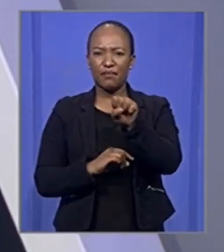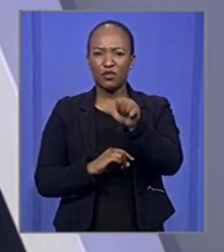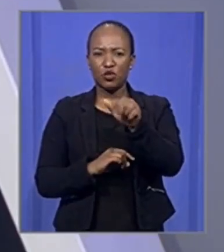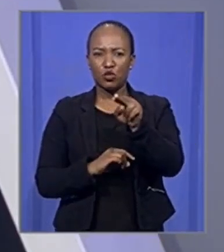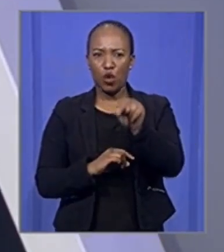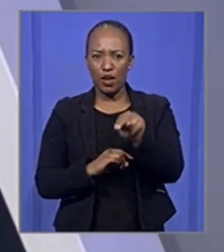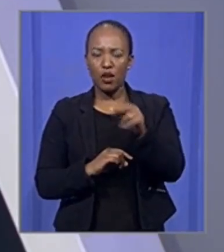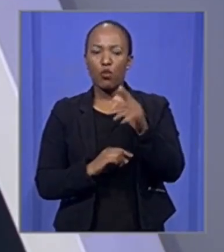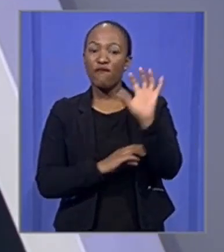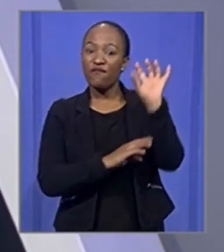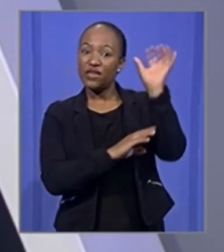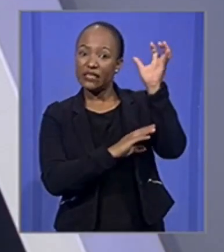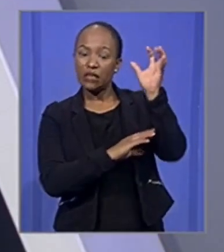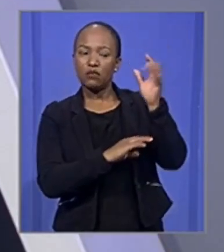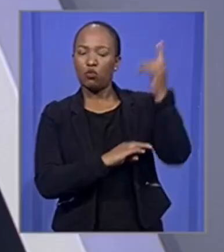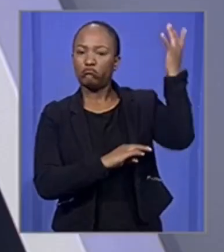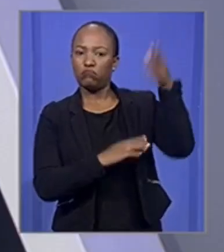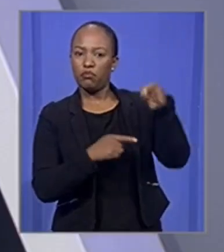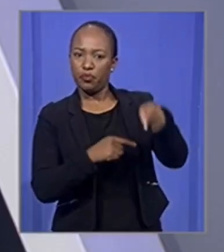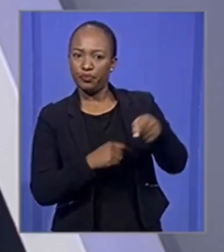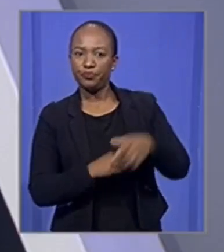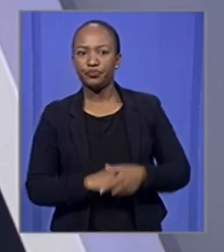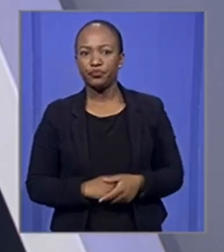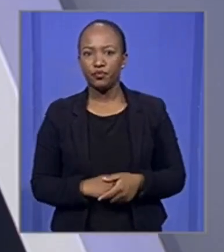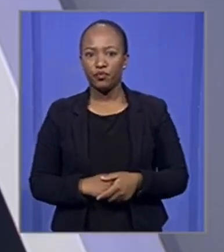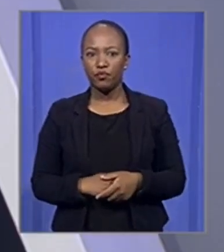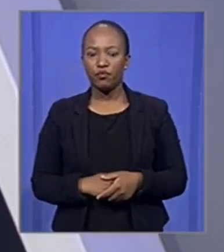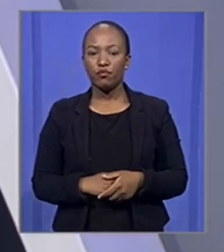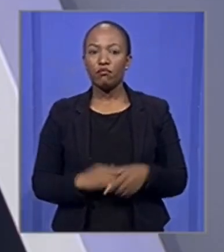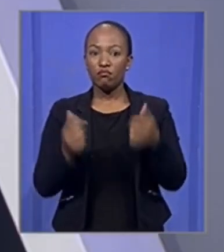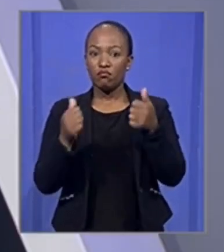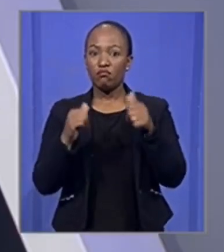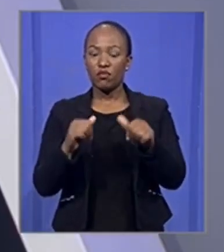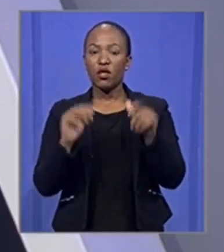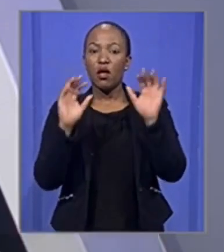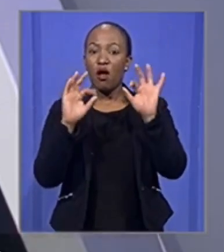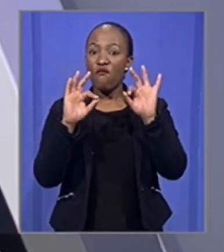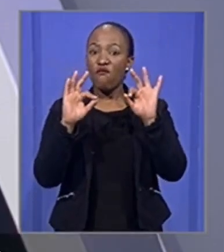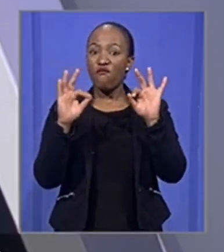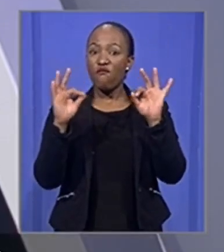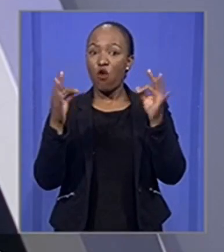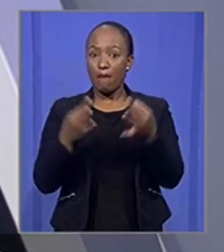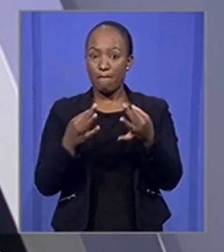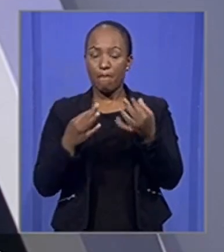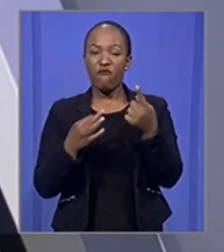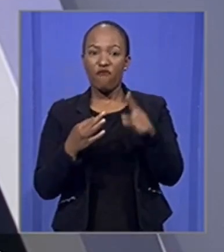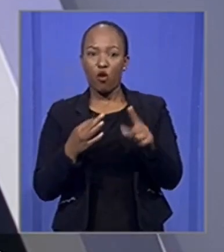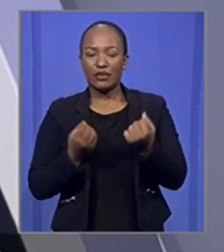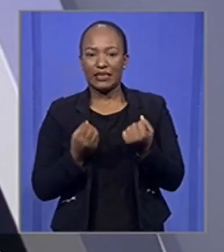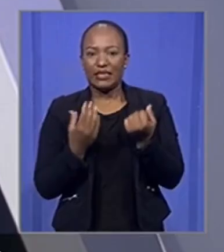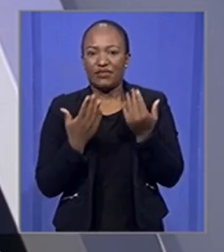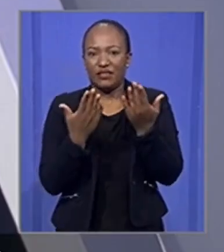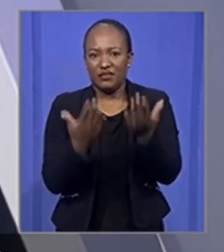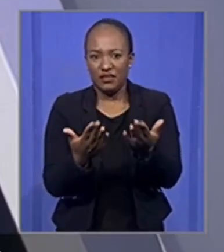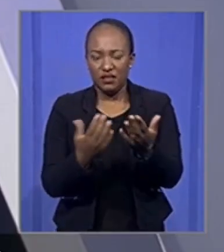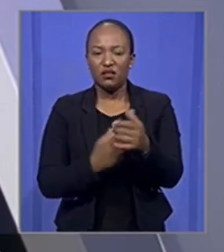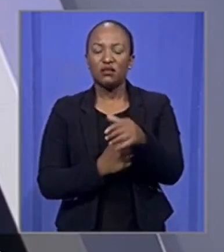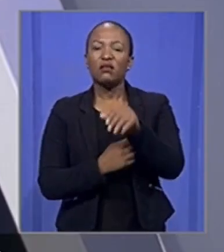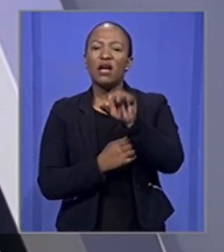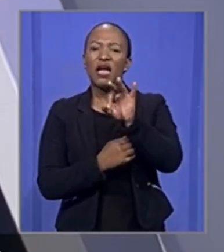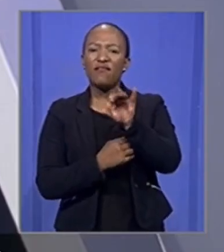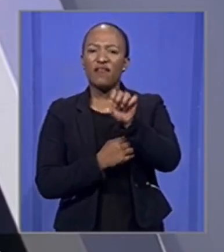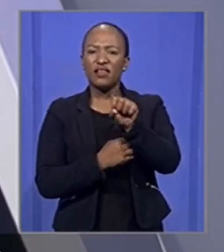Botshabelo provinseng ya Free State o sa le jwalo re fumana hore Forum for Service Delivery e tshepa hore e tla ba le kemedi le kgotleng la